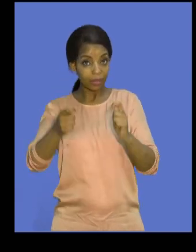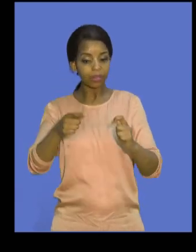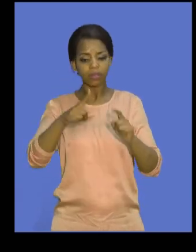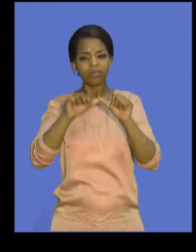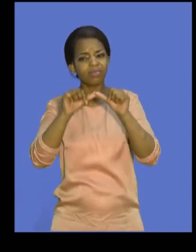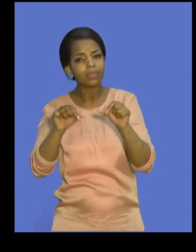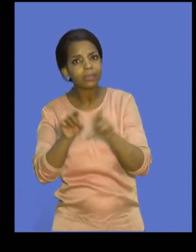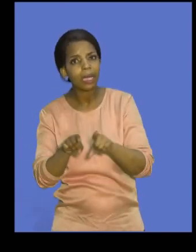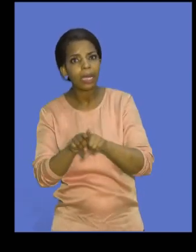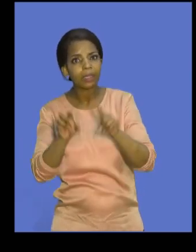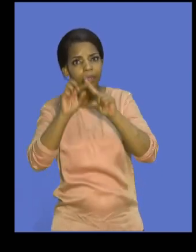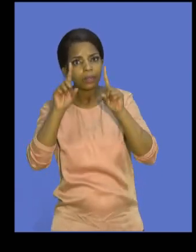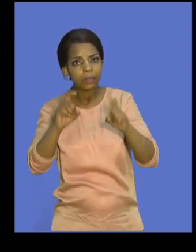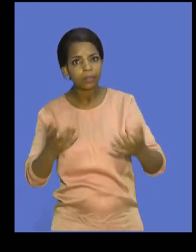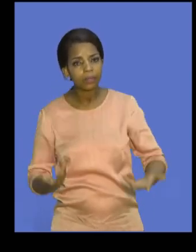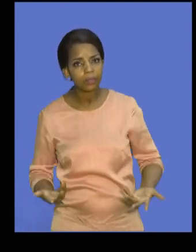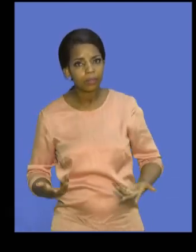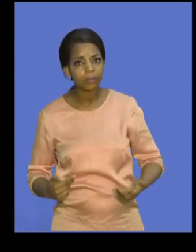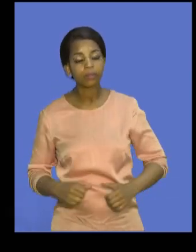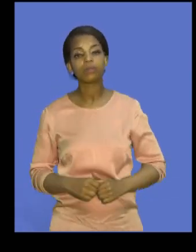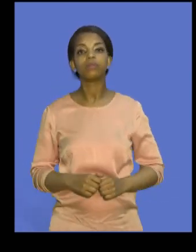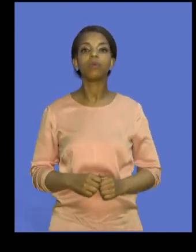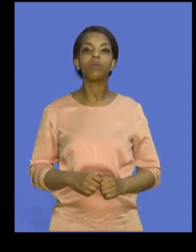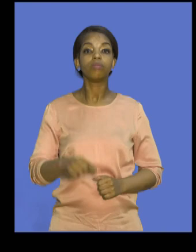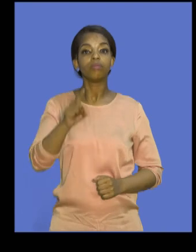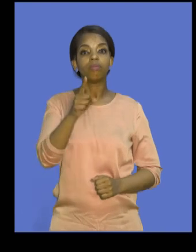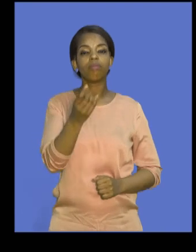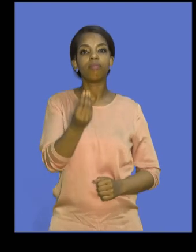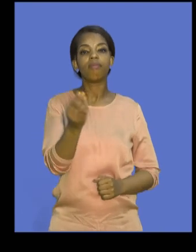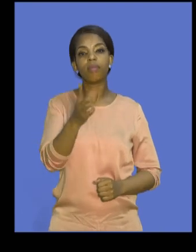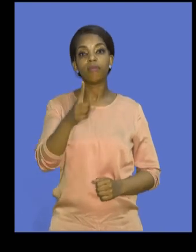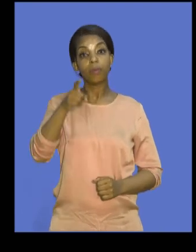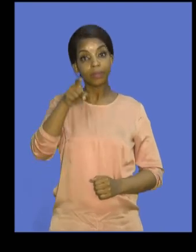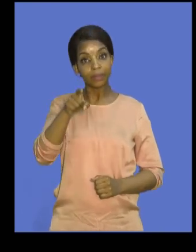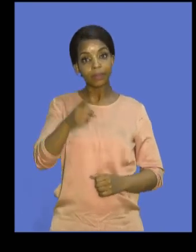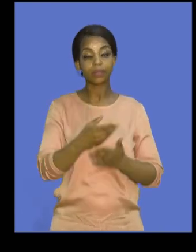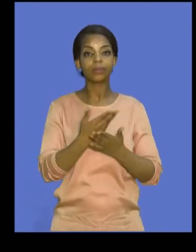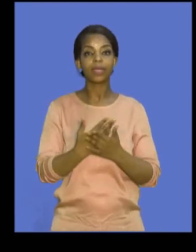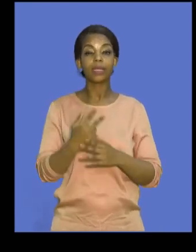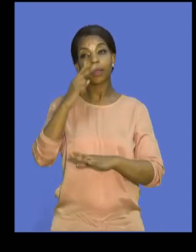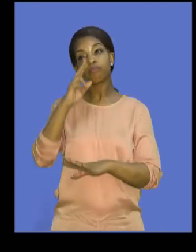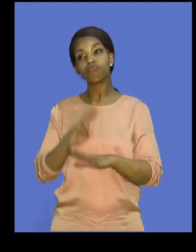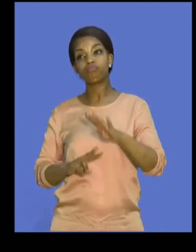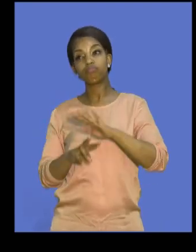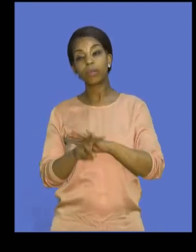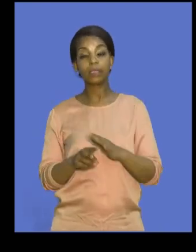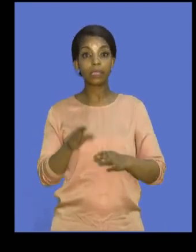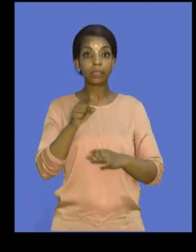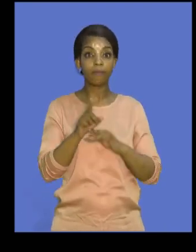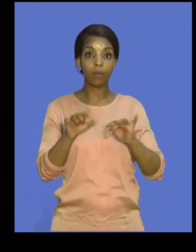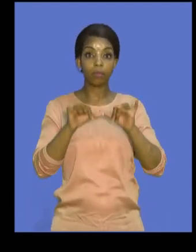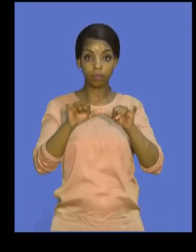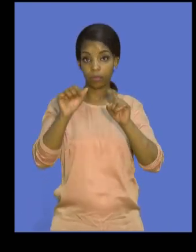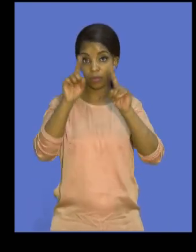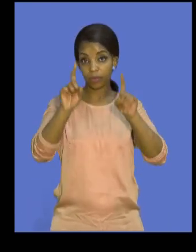form a model that I can use to predict anything going forward? That's what we're looking at. And then we